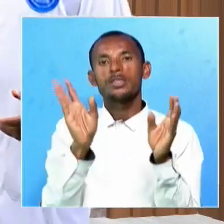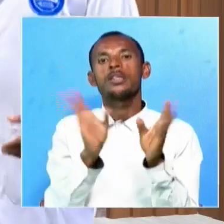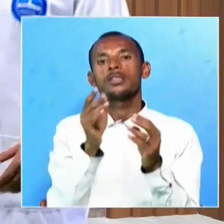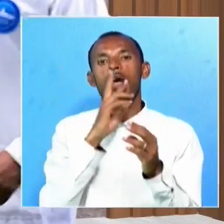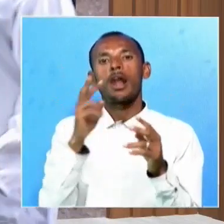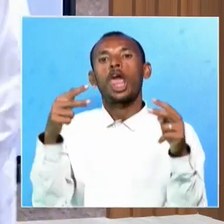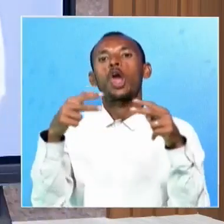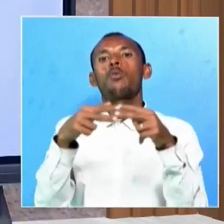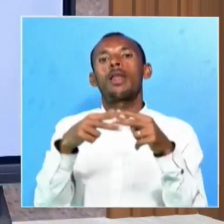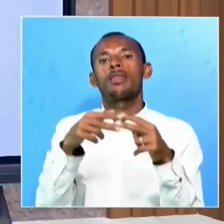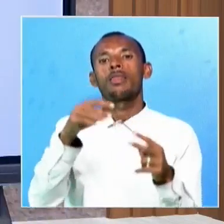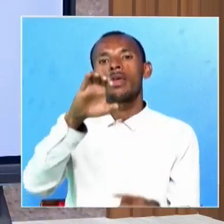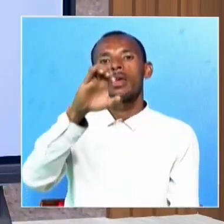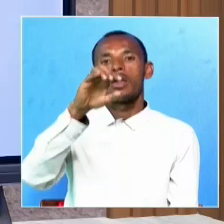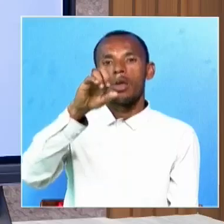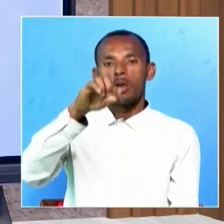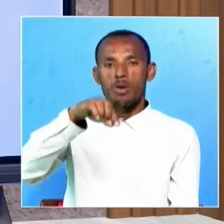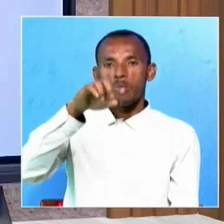equivalent. Therefore,